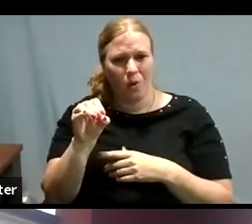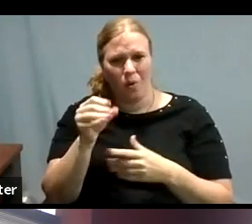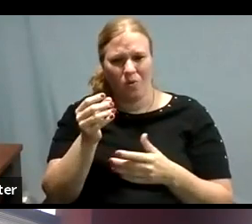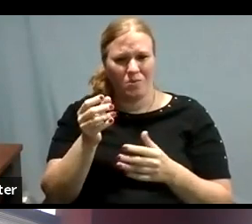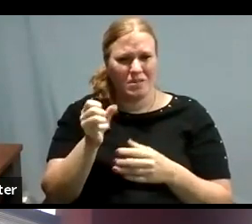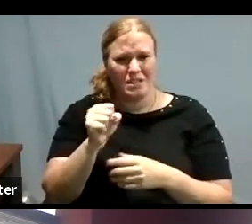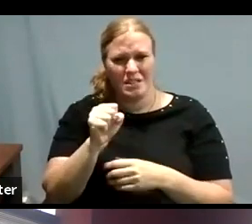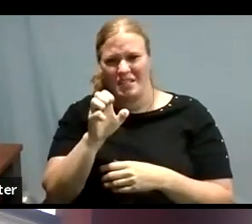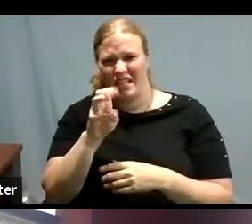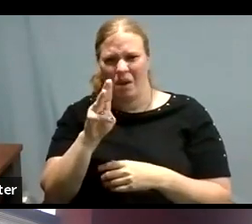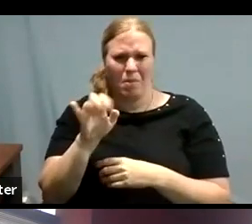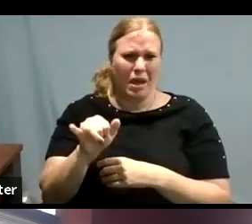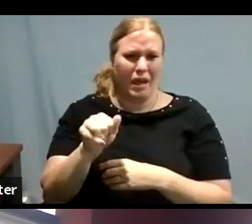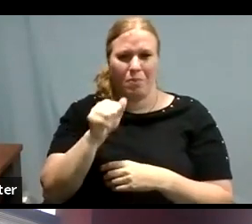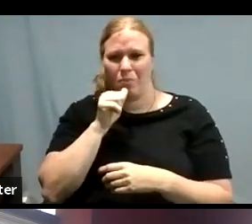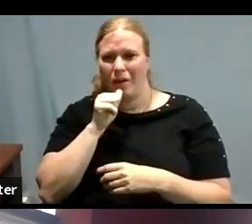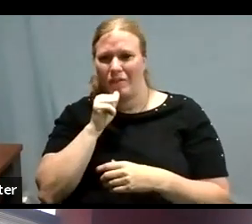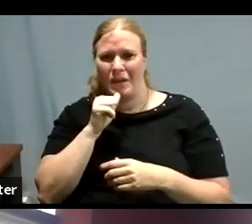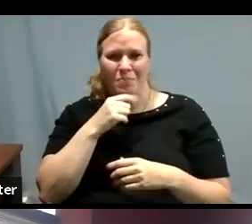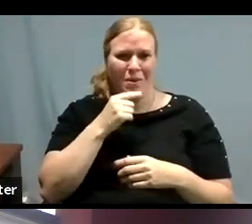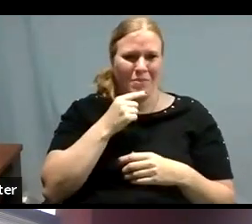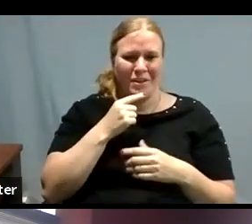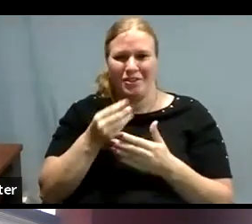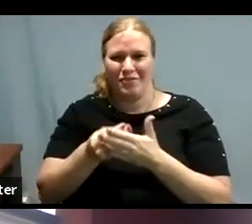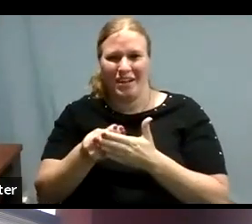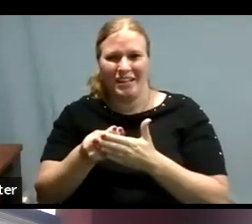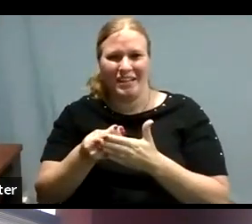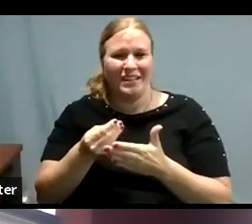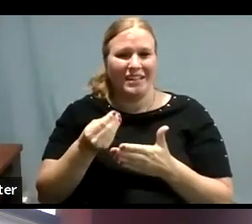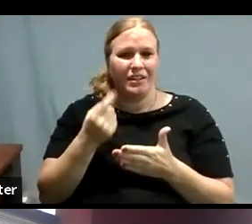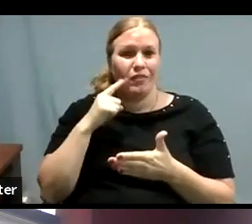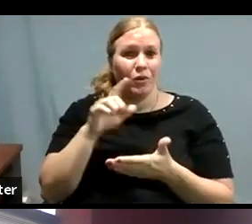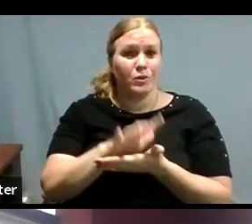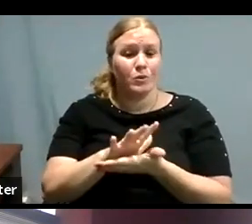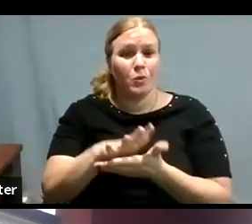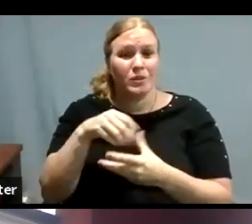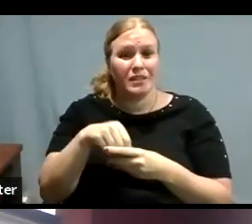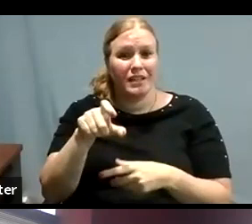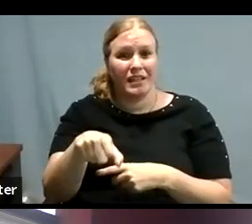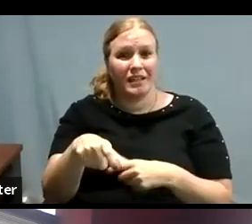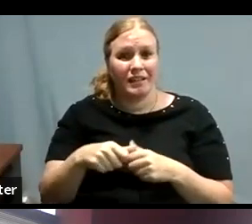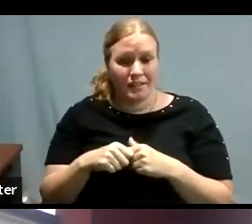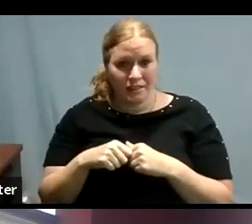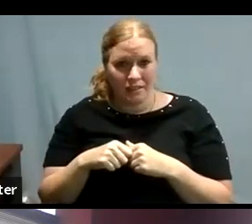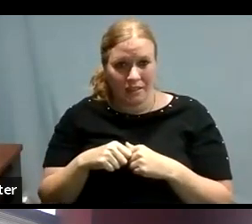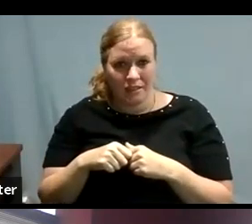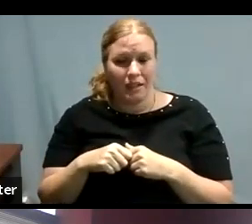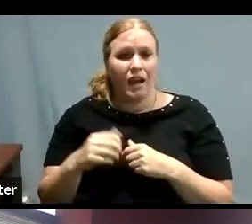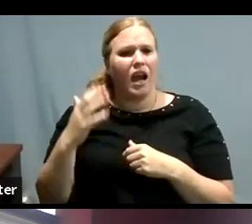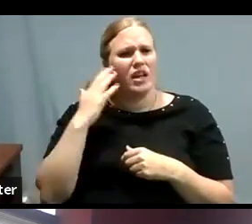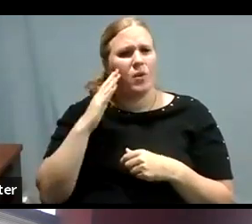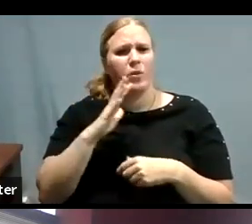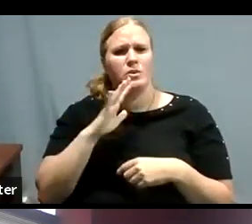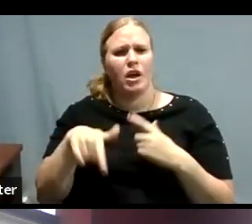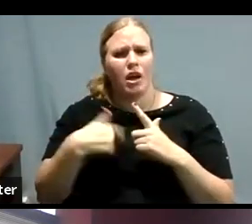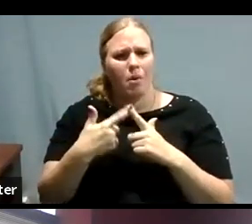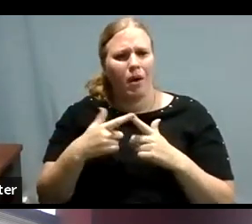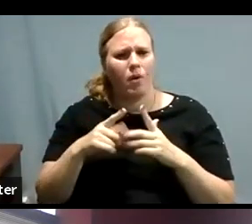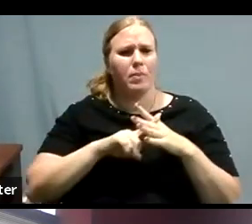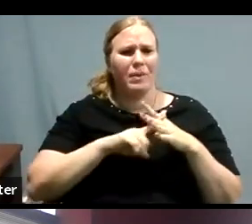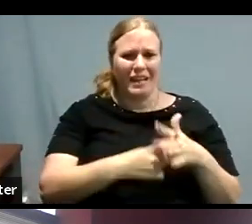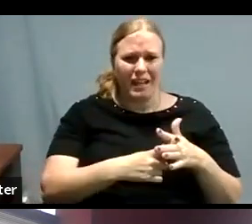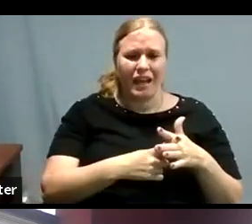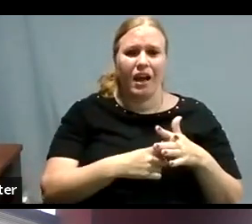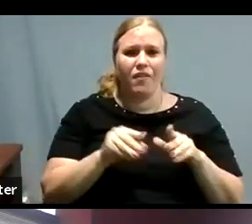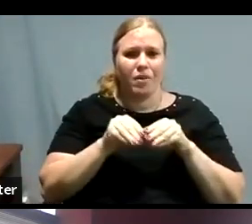semi-private public support for schools in need. I know that there was some talk towards the beginning of the pandemic that New